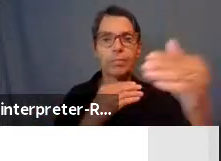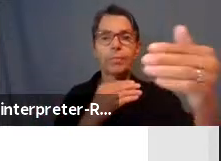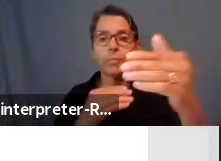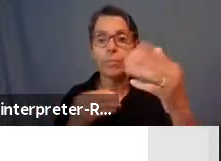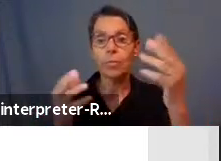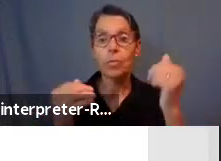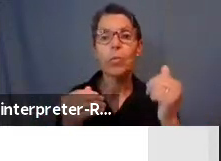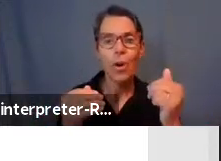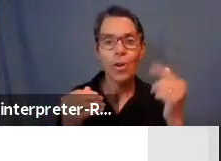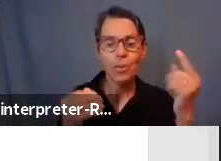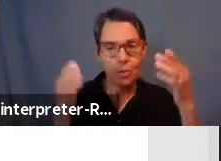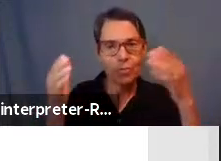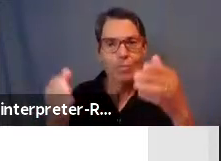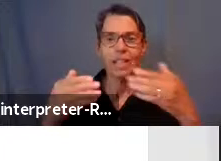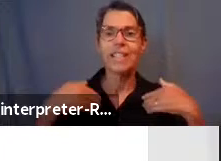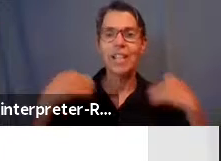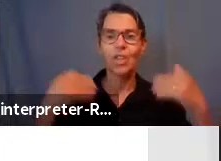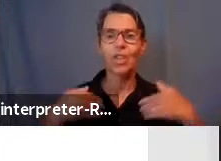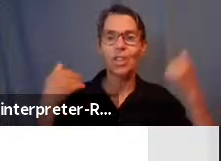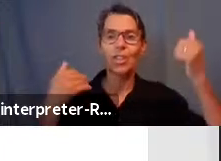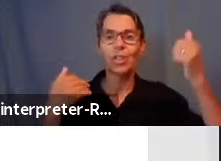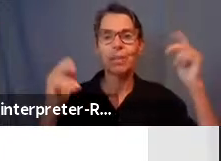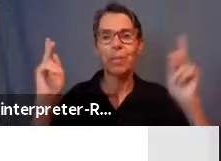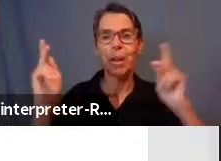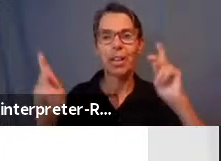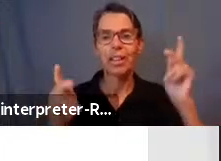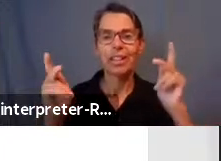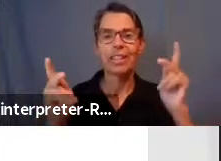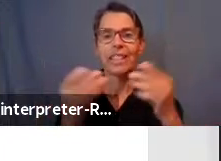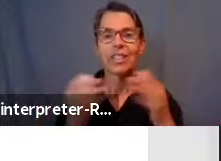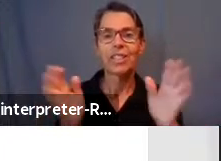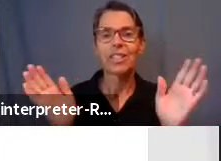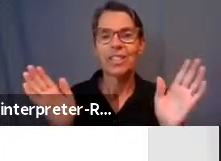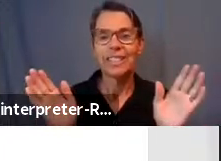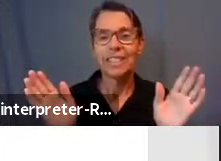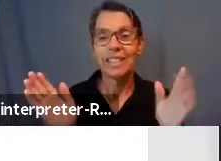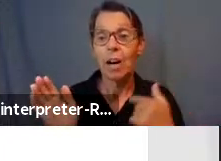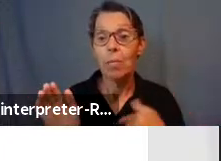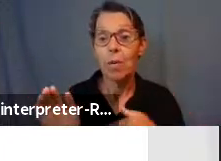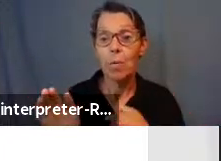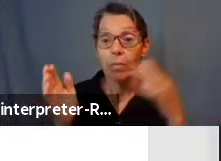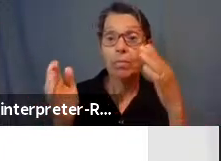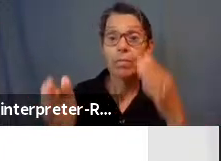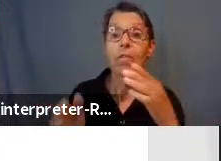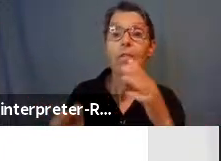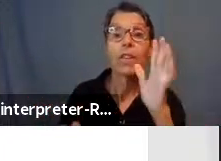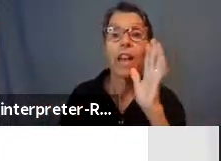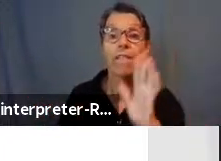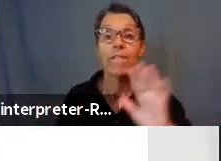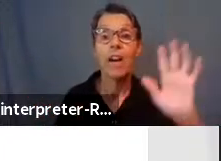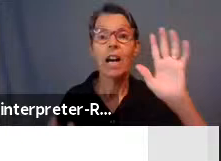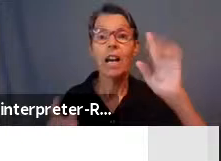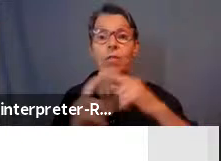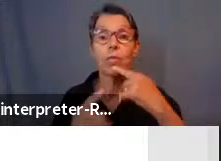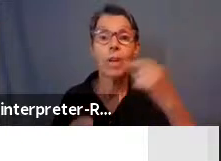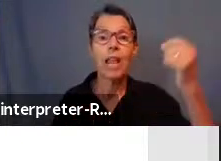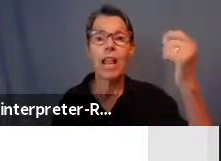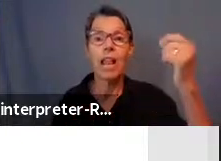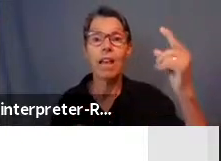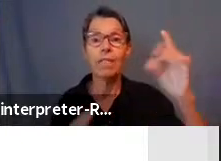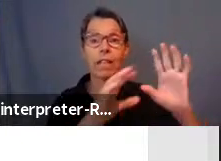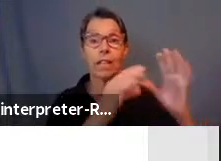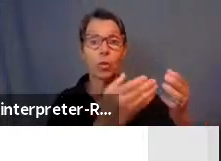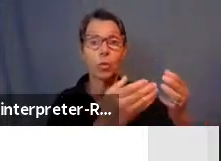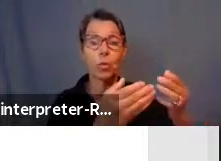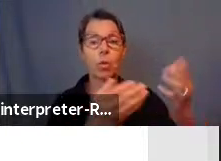reach younger populations in general, but we are ramping up for that 5 to 11 age group that